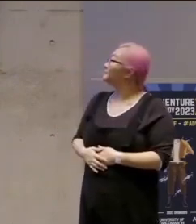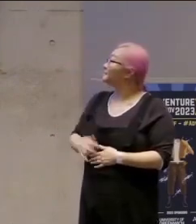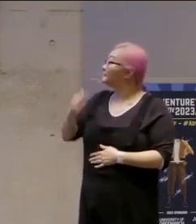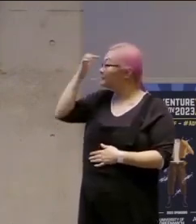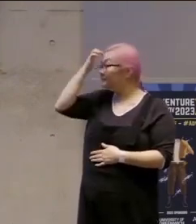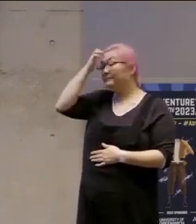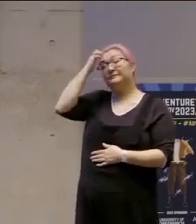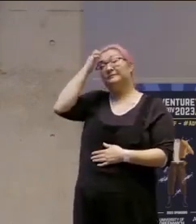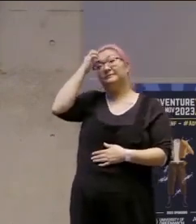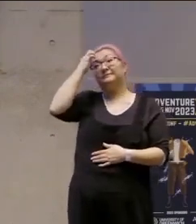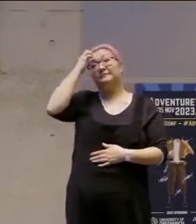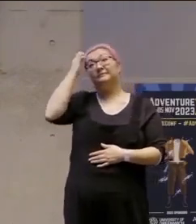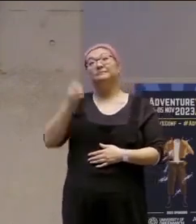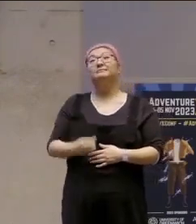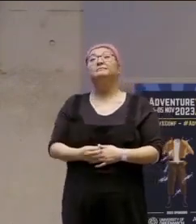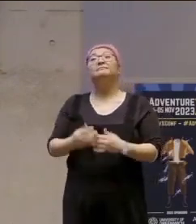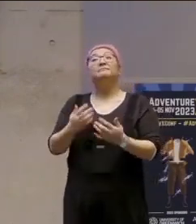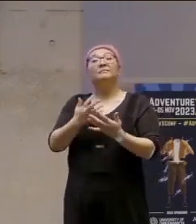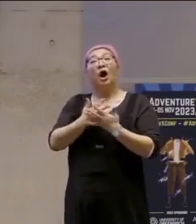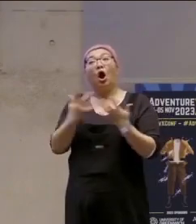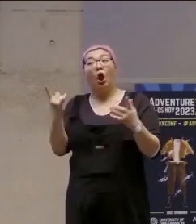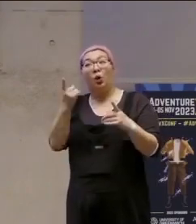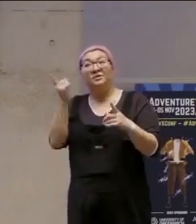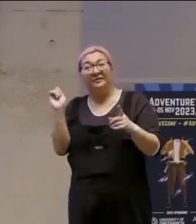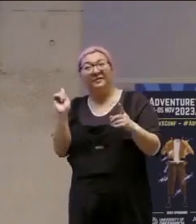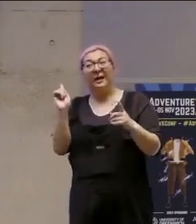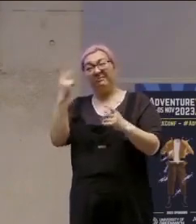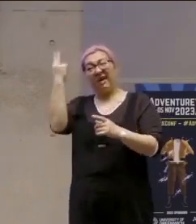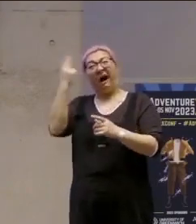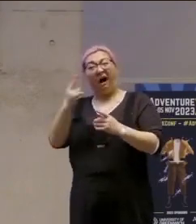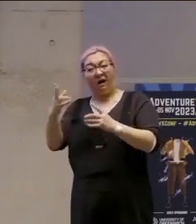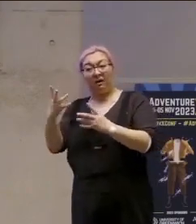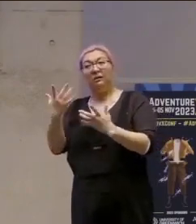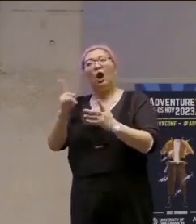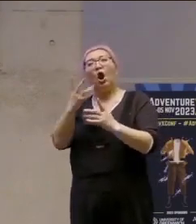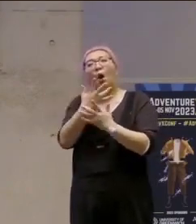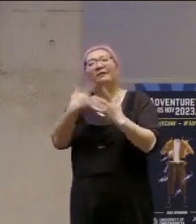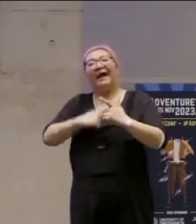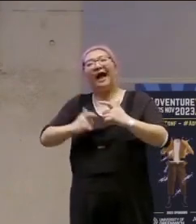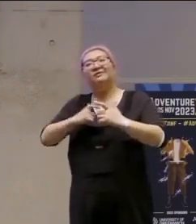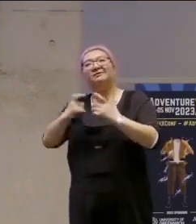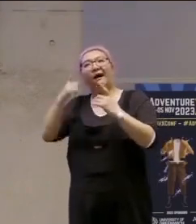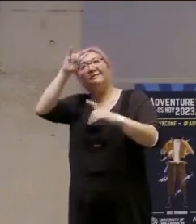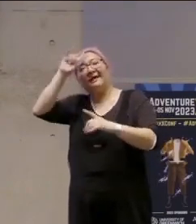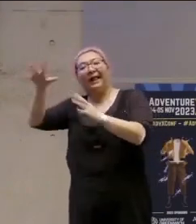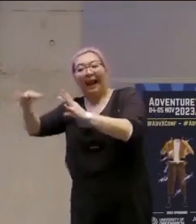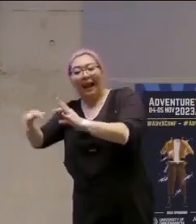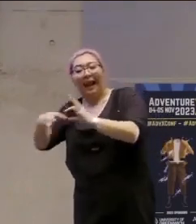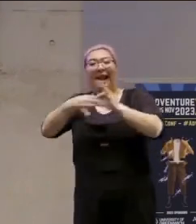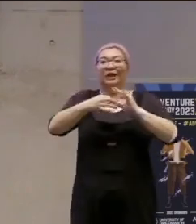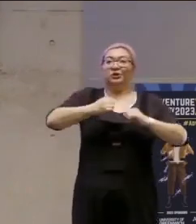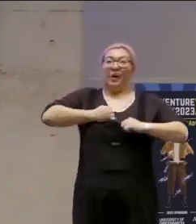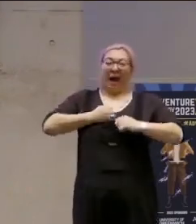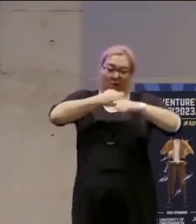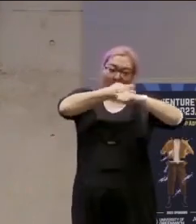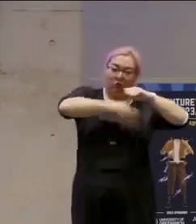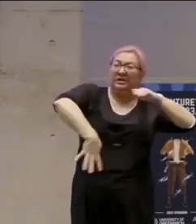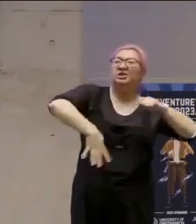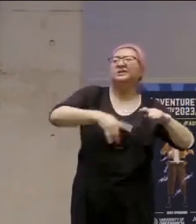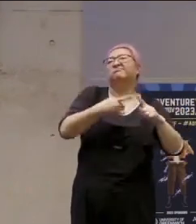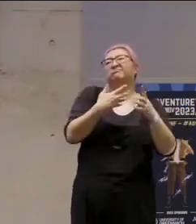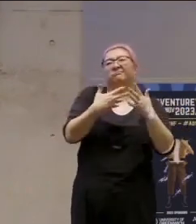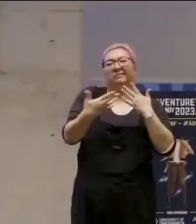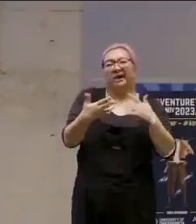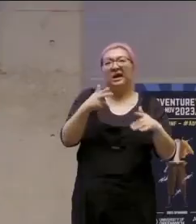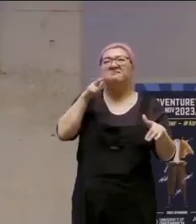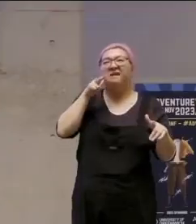to our roots, be it Nigerian, Ghanaian, like Sierra Leone, Caribbean, from Jamaica, it doesn't matter, right? And so I based the